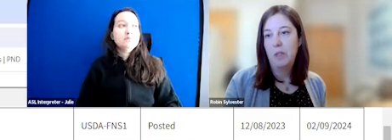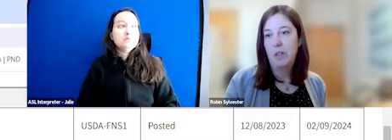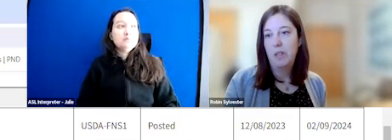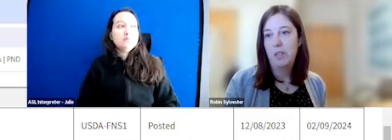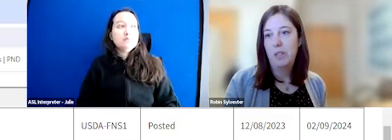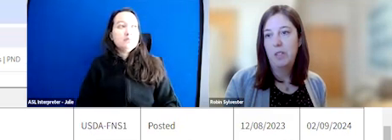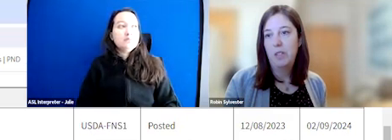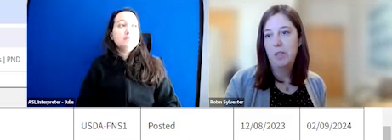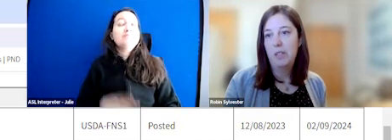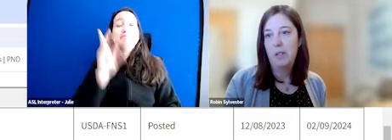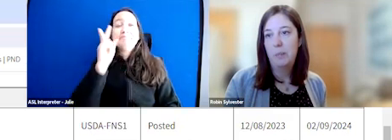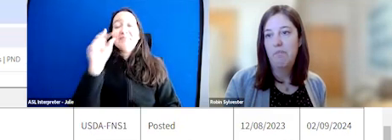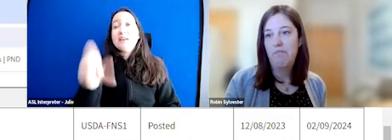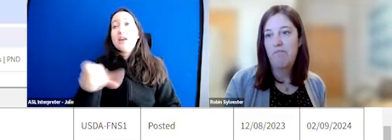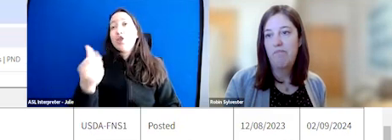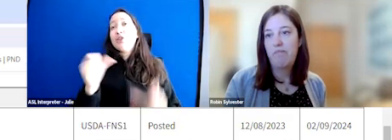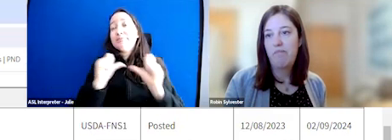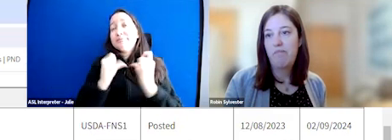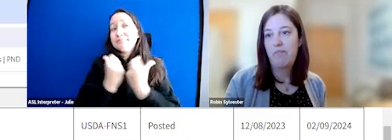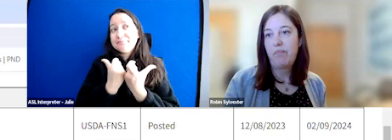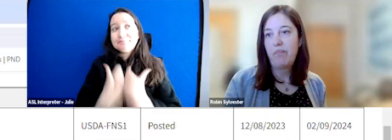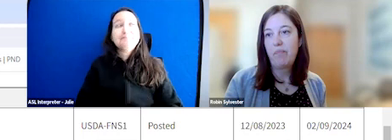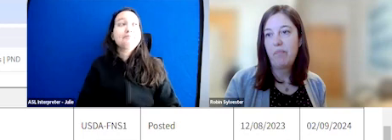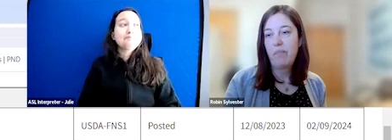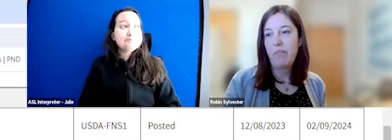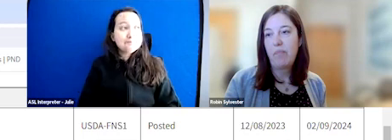filter some of the other agencies.